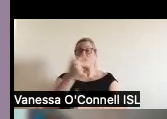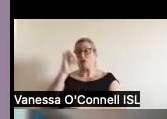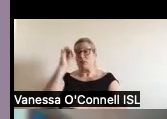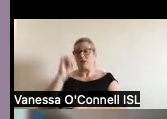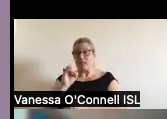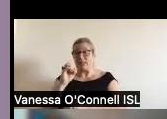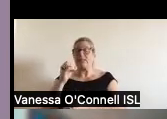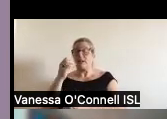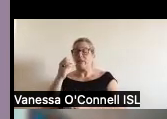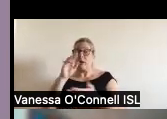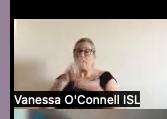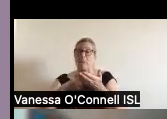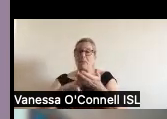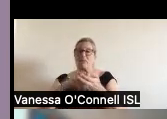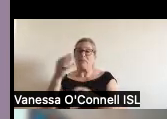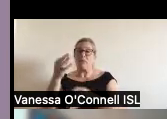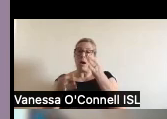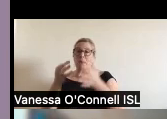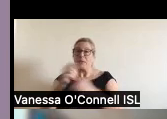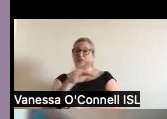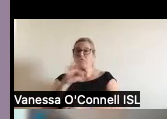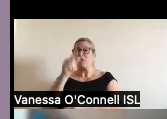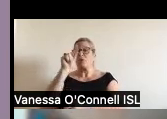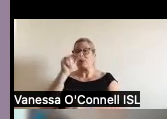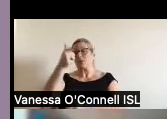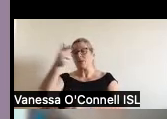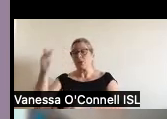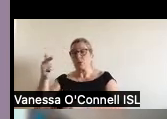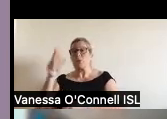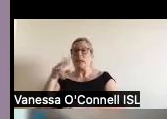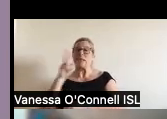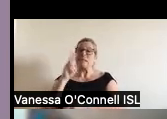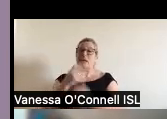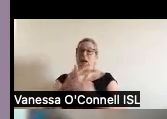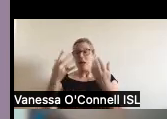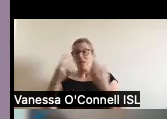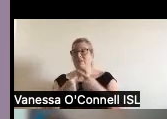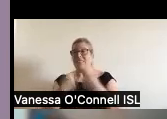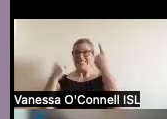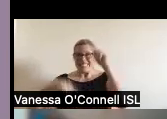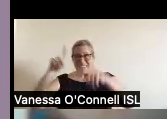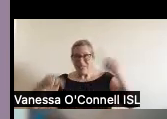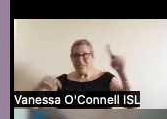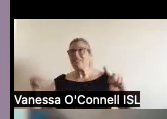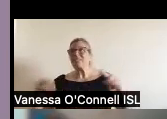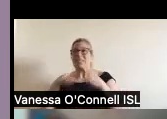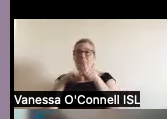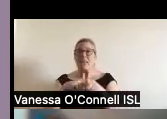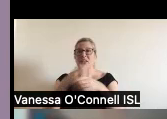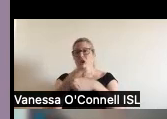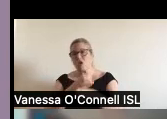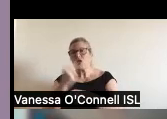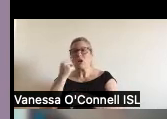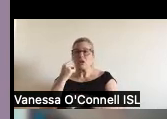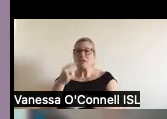parliament. These are stats from 2022. Obviously, there are a lot of disparities according to the country you focus on. So